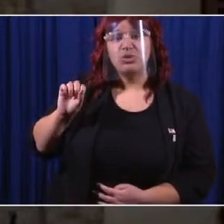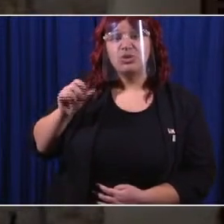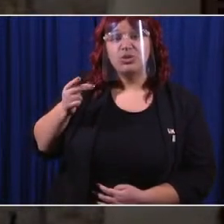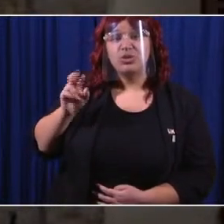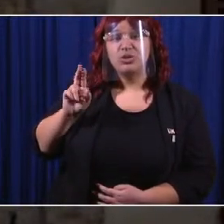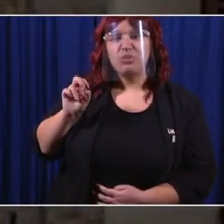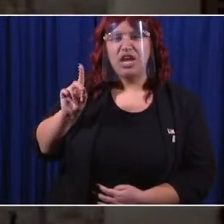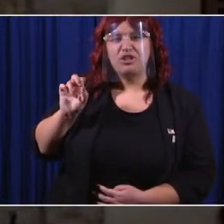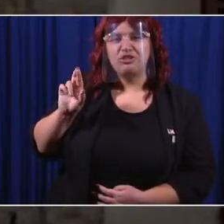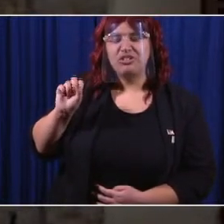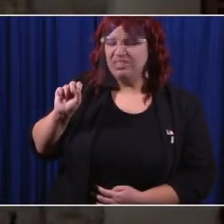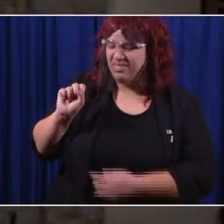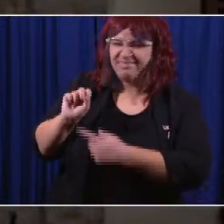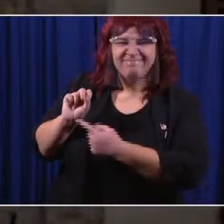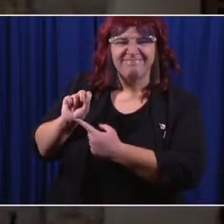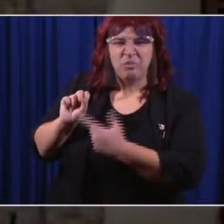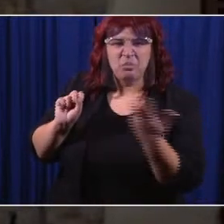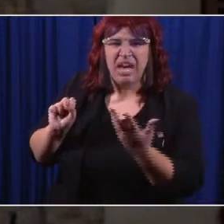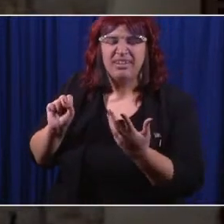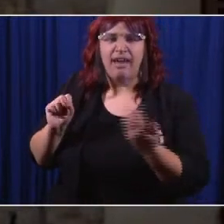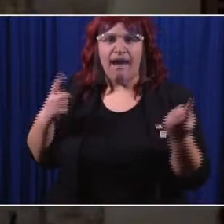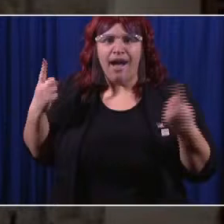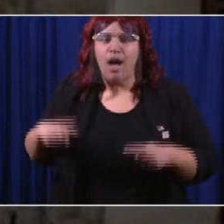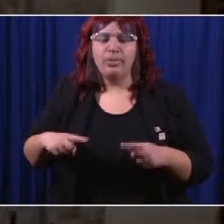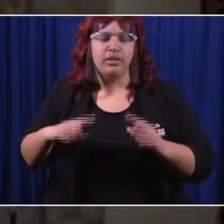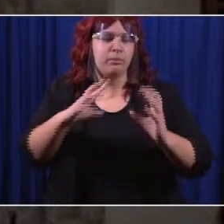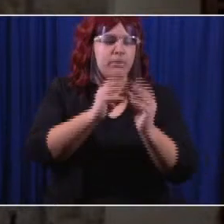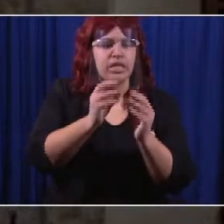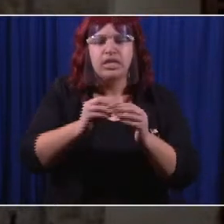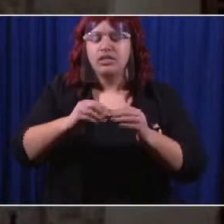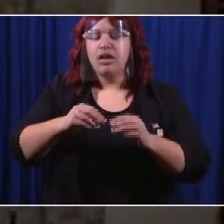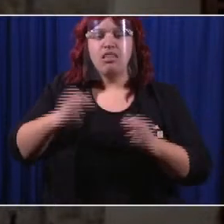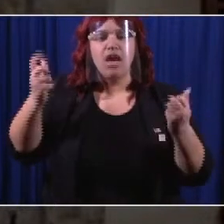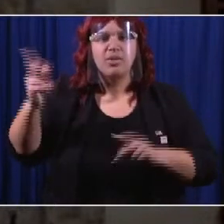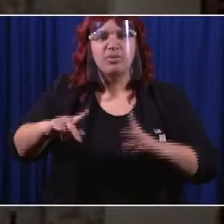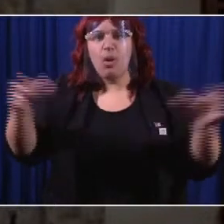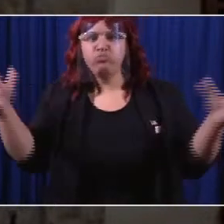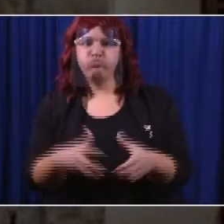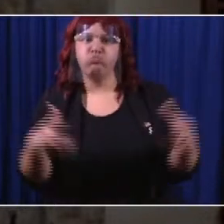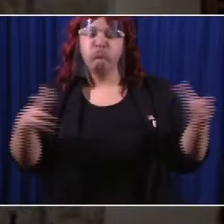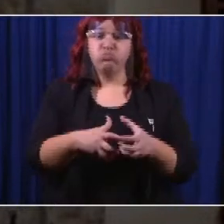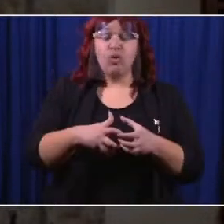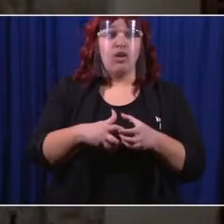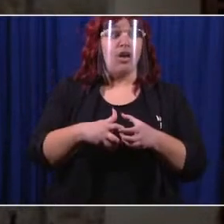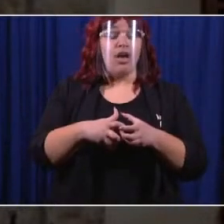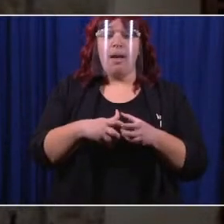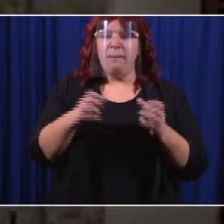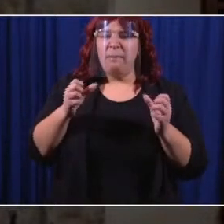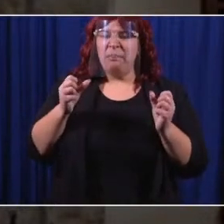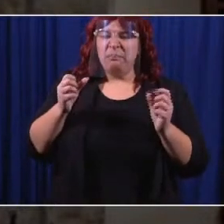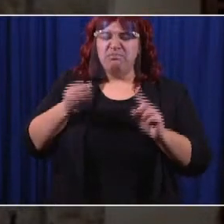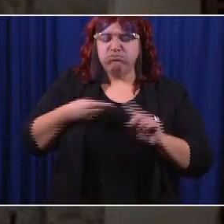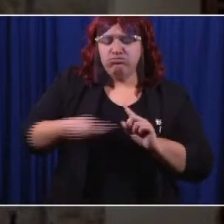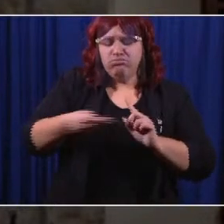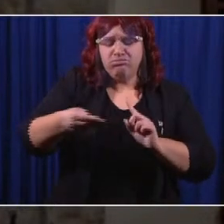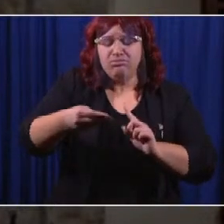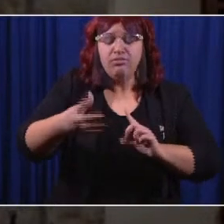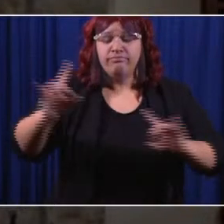those weddings and funerals and the students, how transparent are those